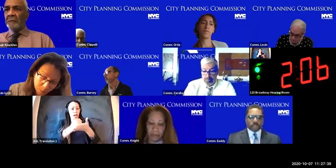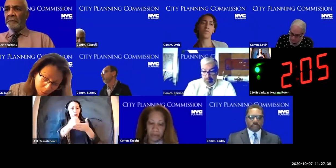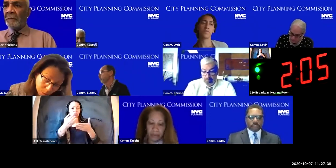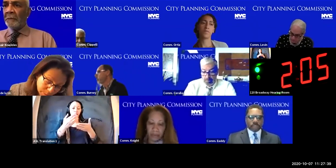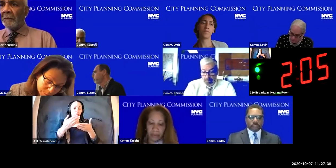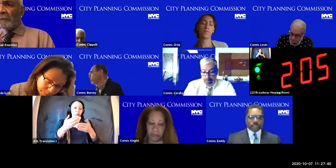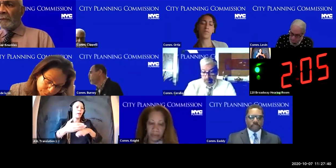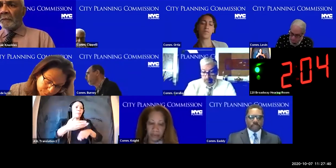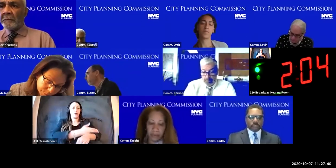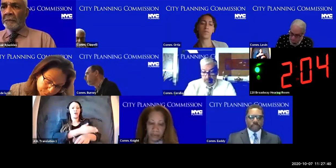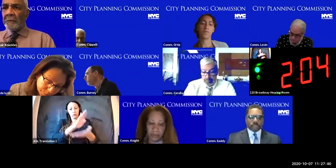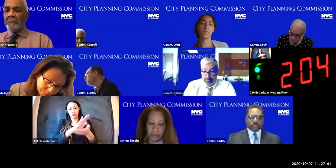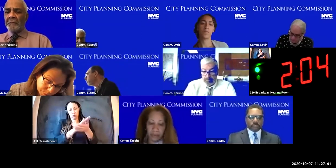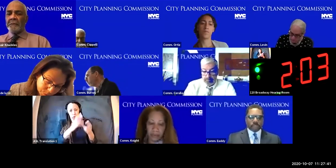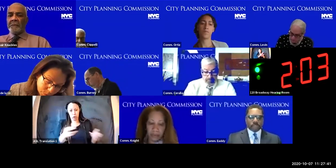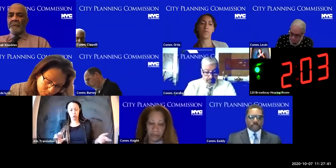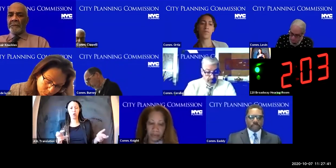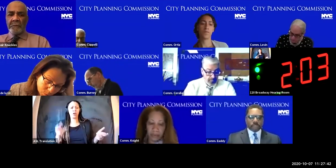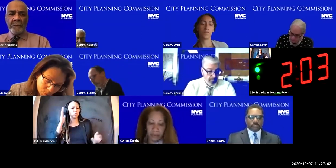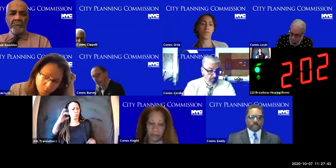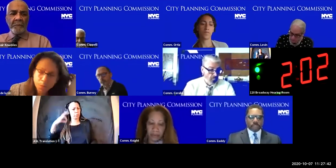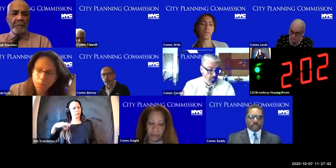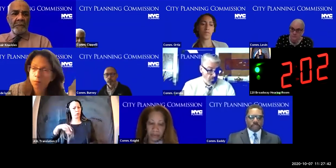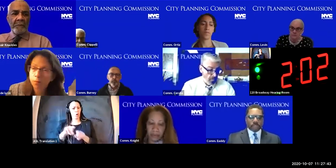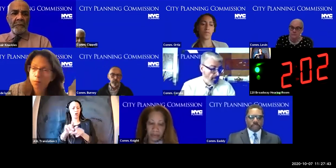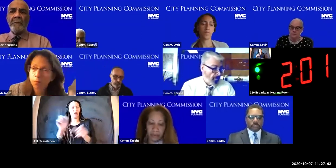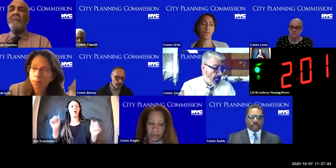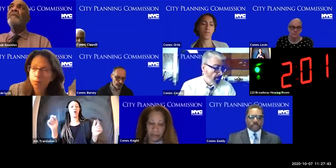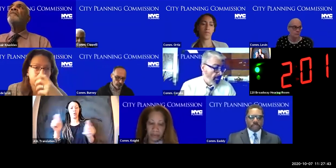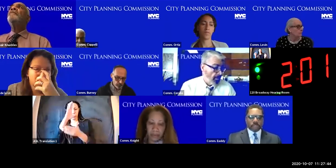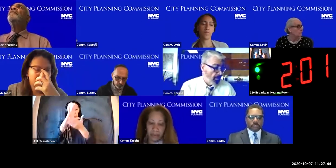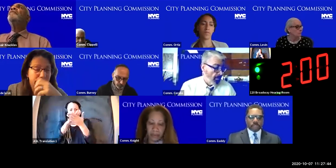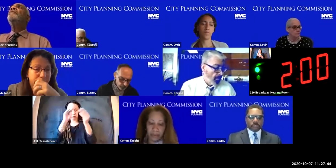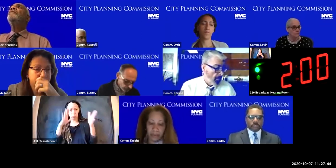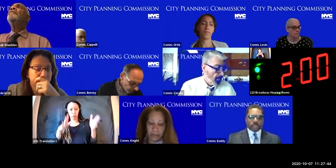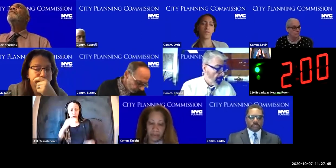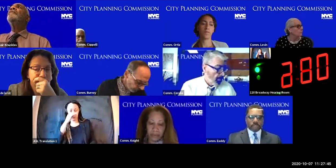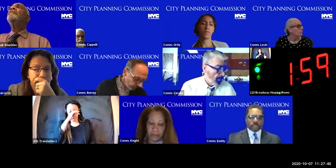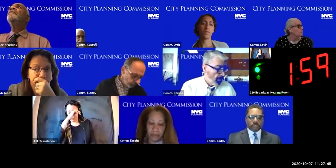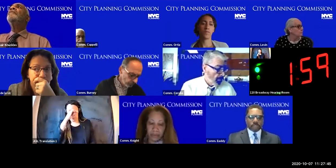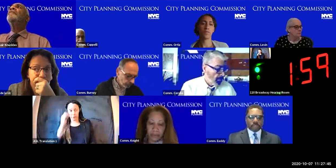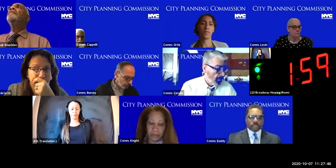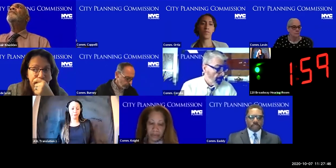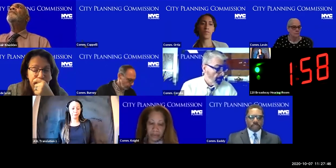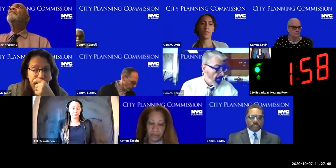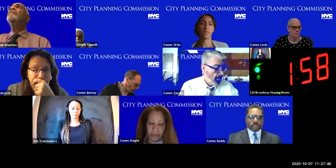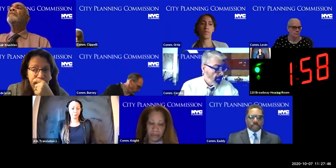resources, and which will be beneficial for all the students. So for that regard,